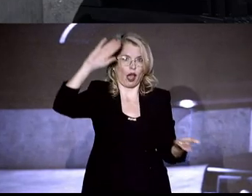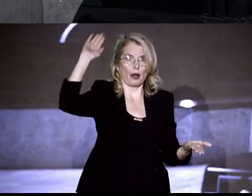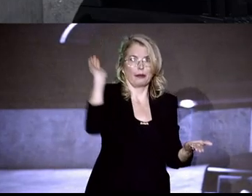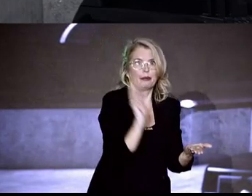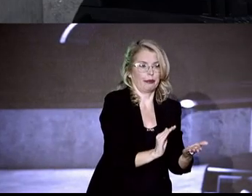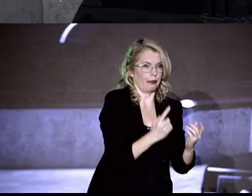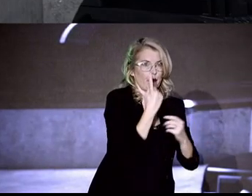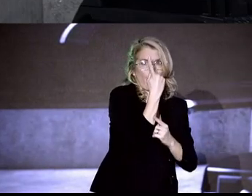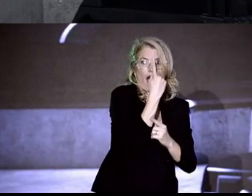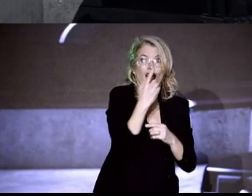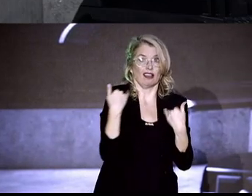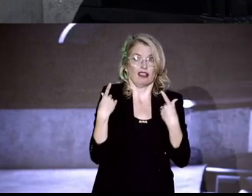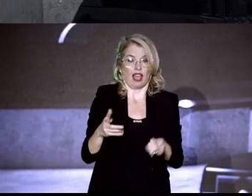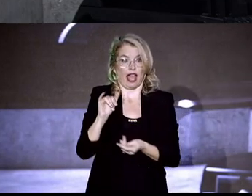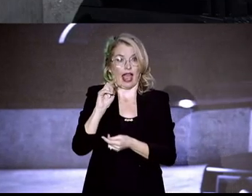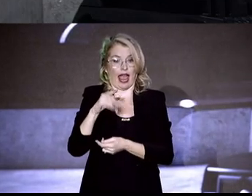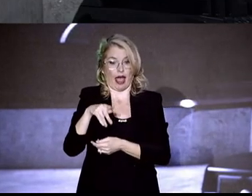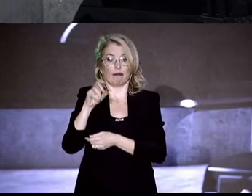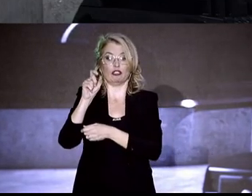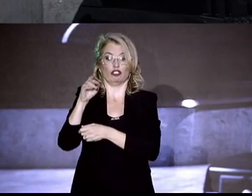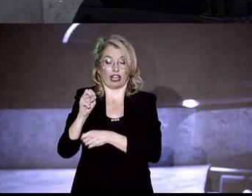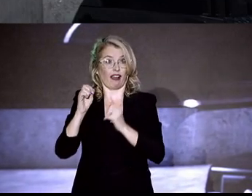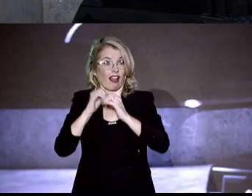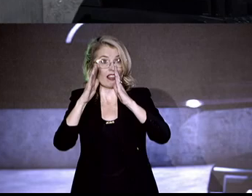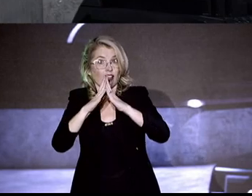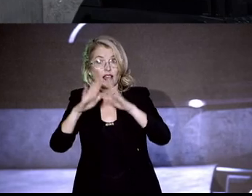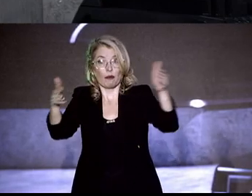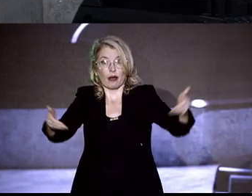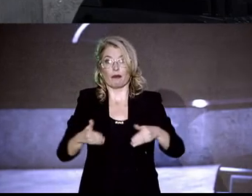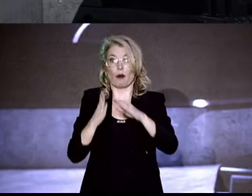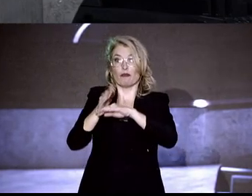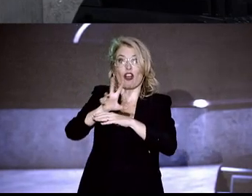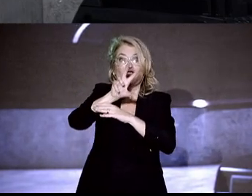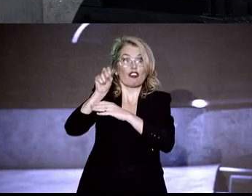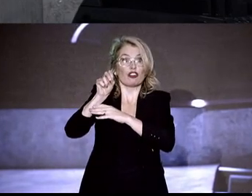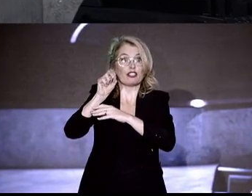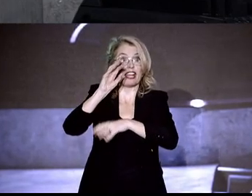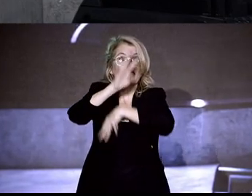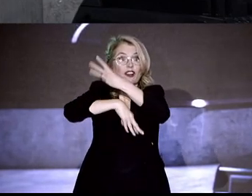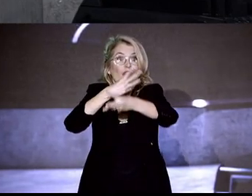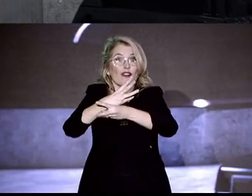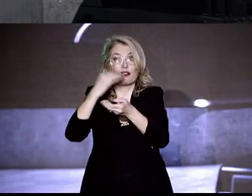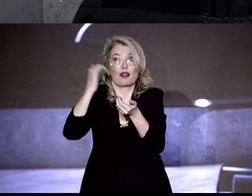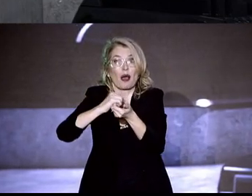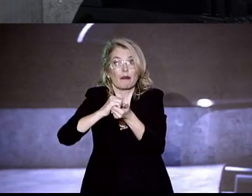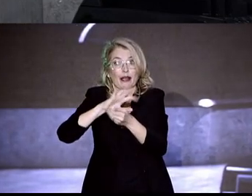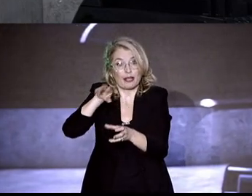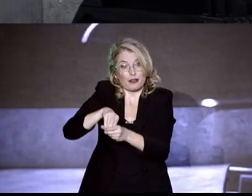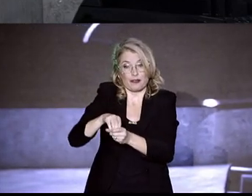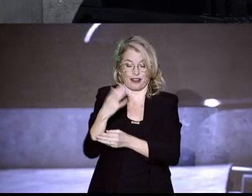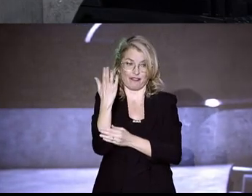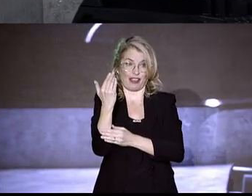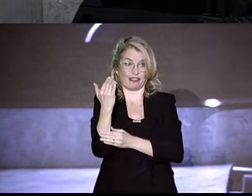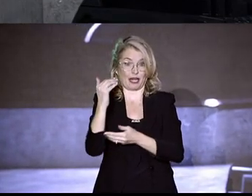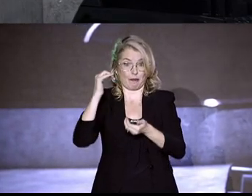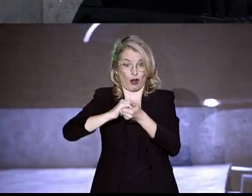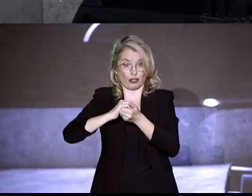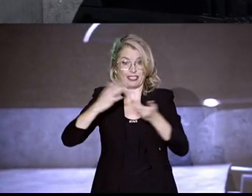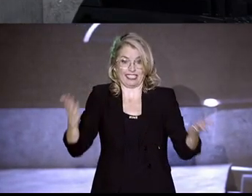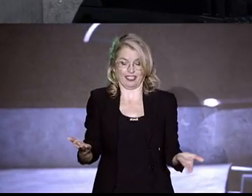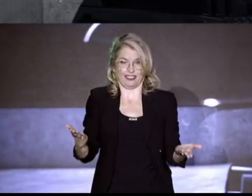Since AmpShare launched, we've welcomed more than 30 global partners, including 15 right here in North